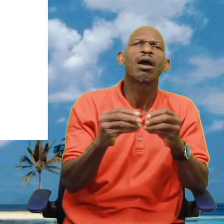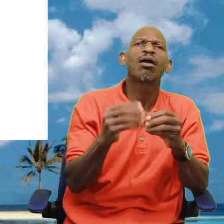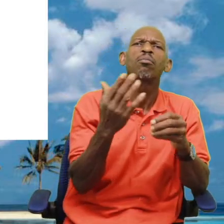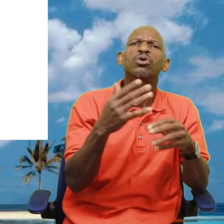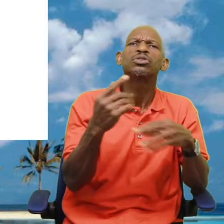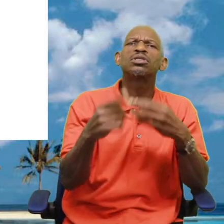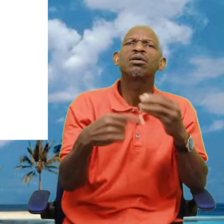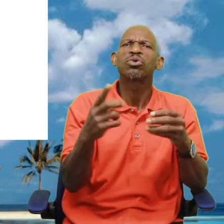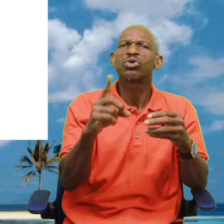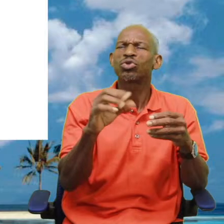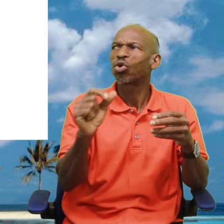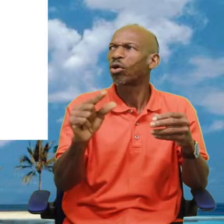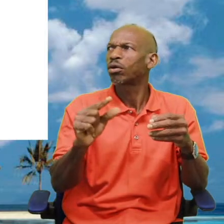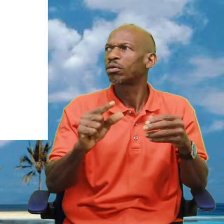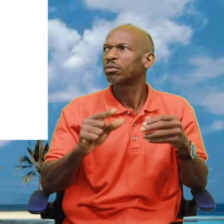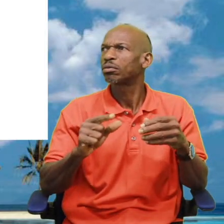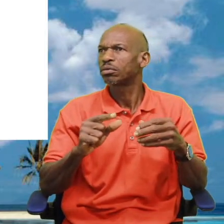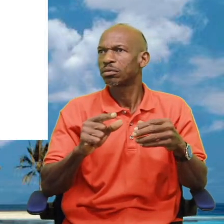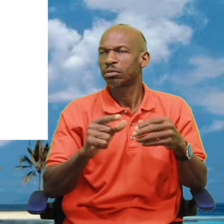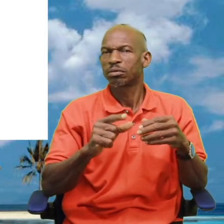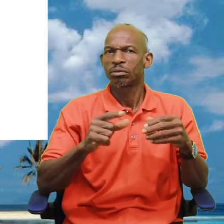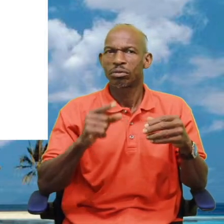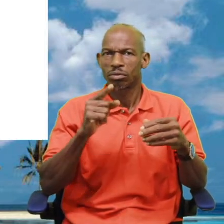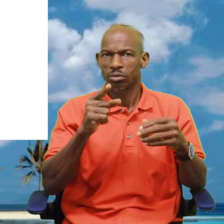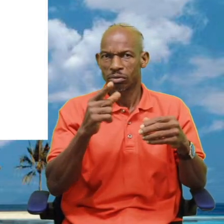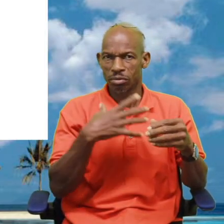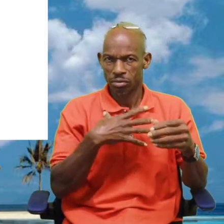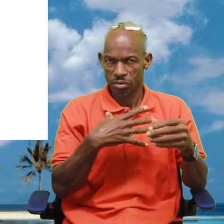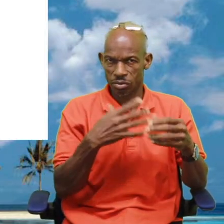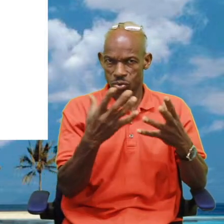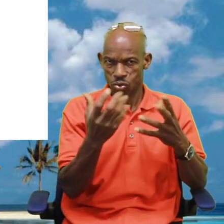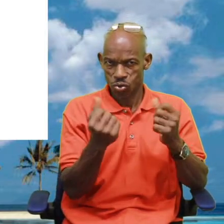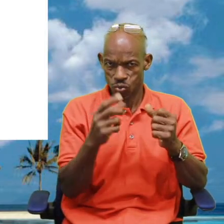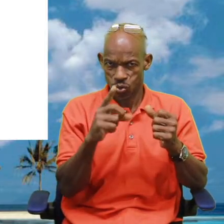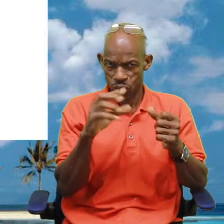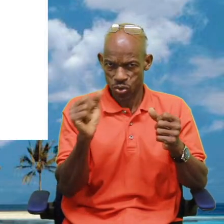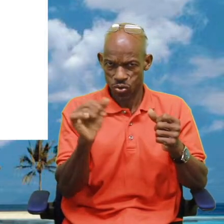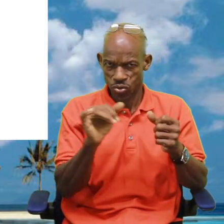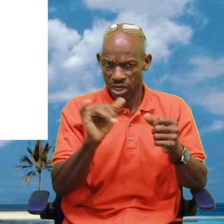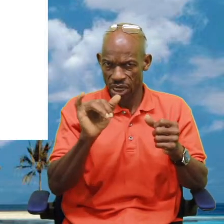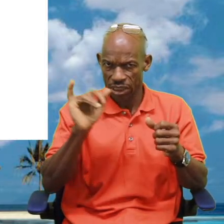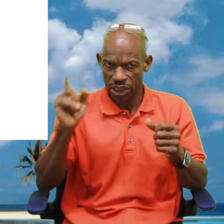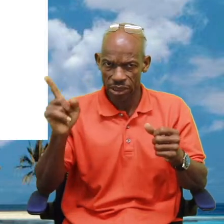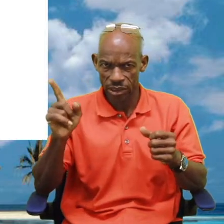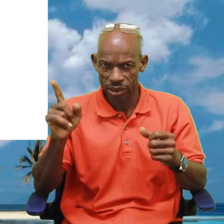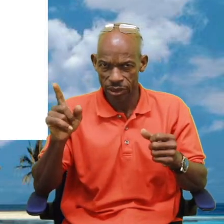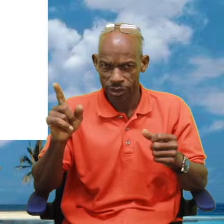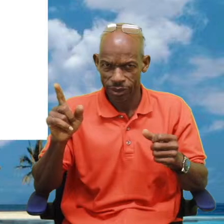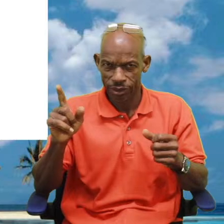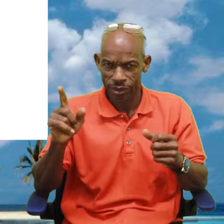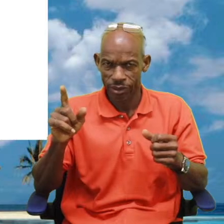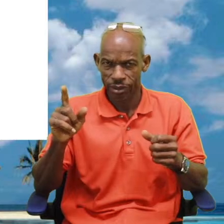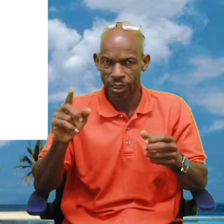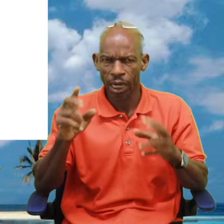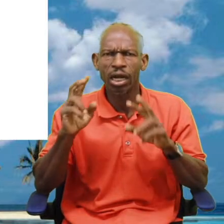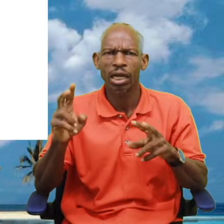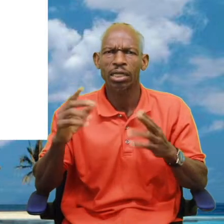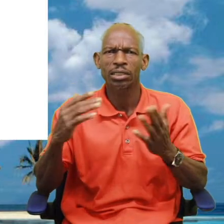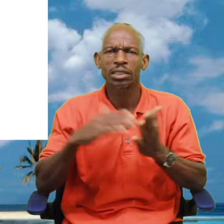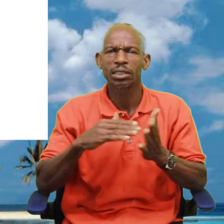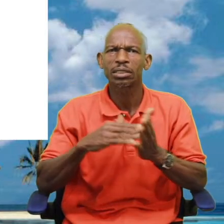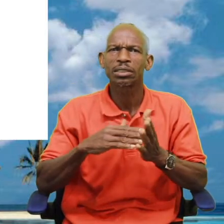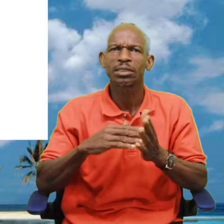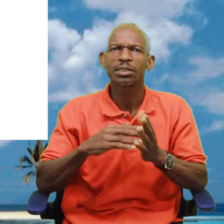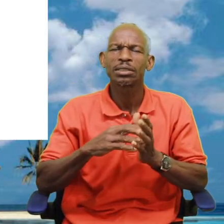happy? Would you like to have a dog like this? Why would you think you want to have a dog like this? If you look at that dog,